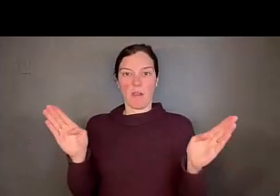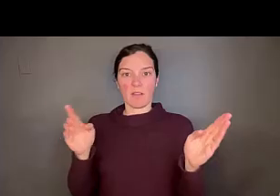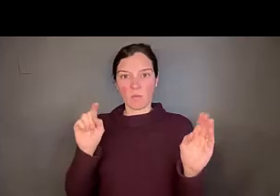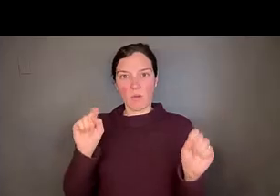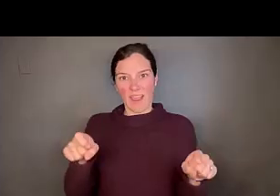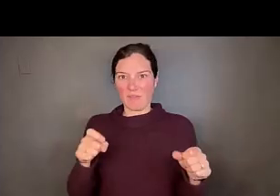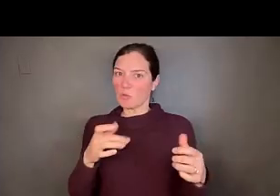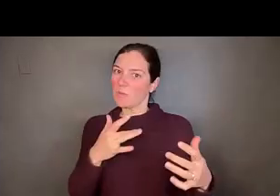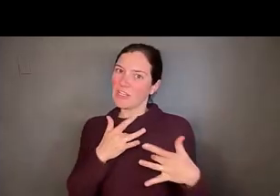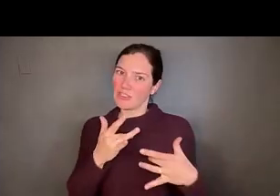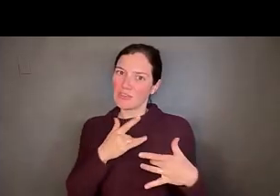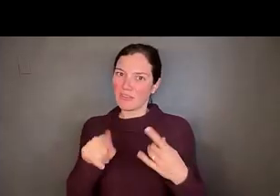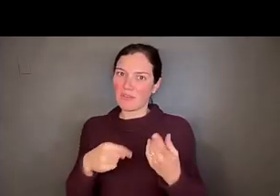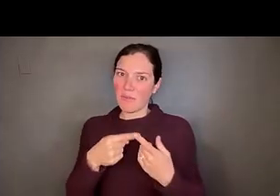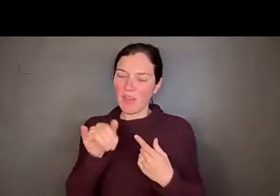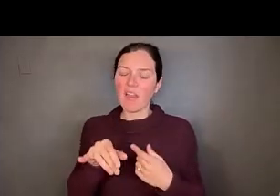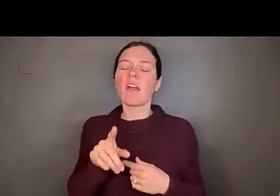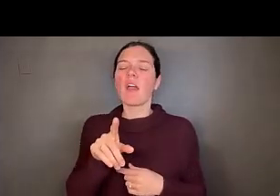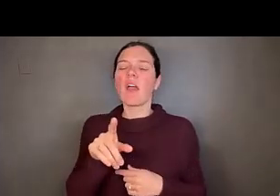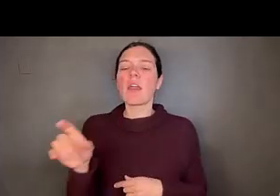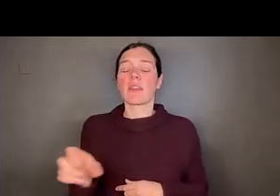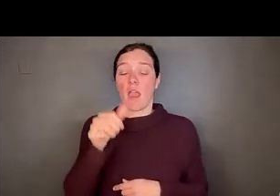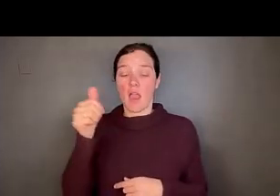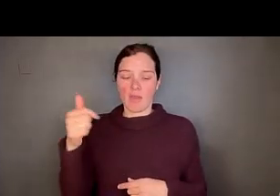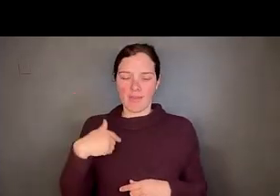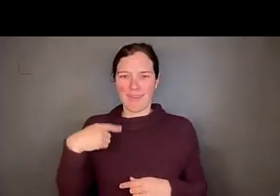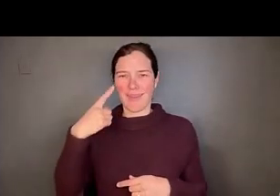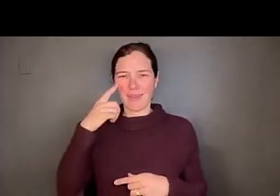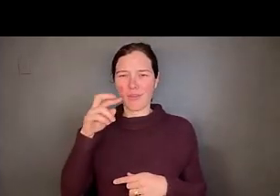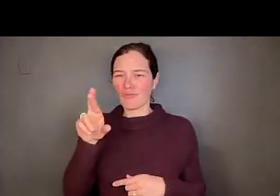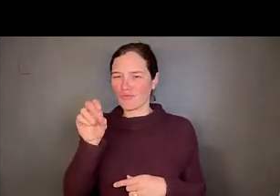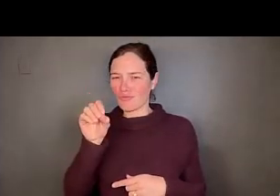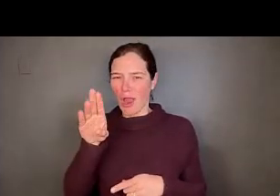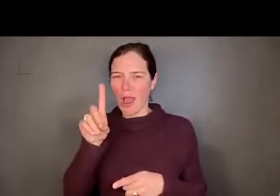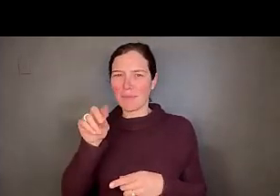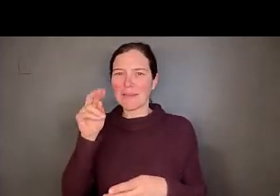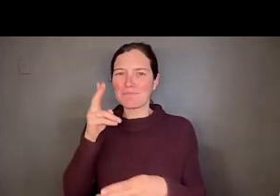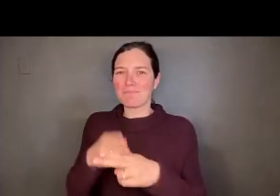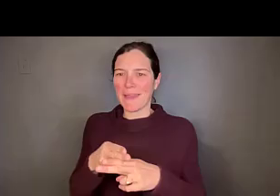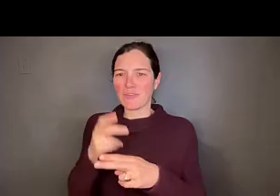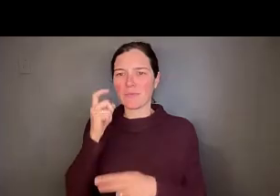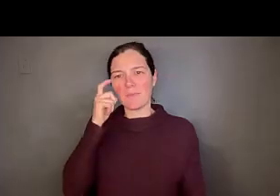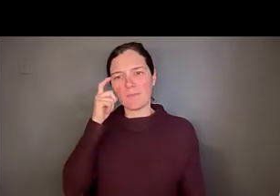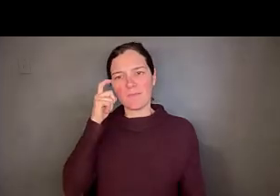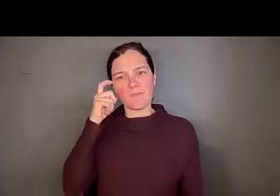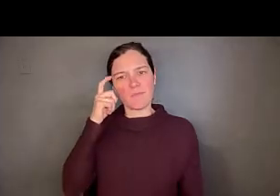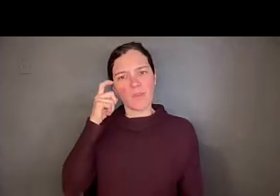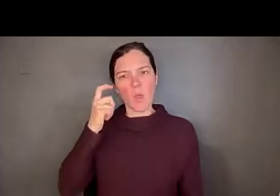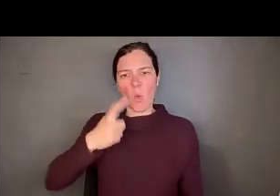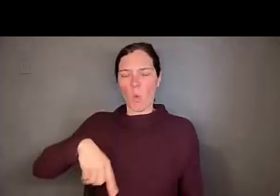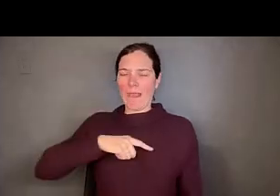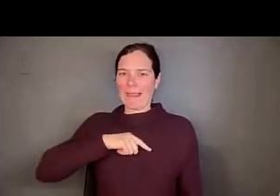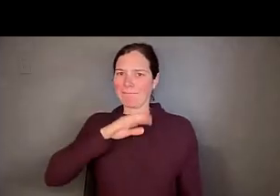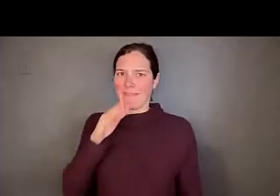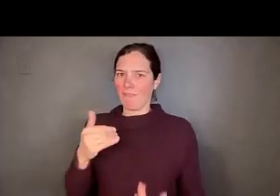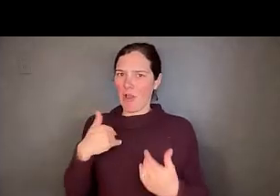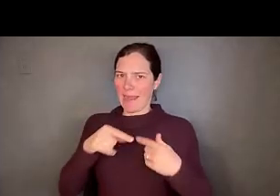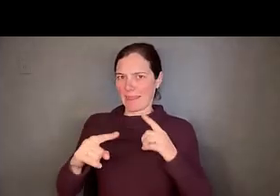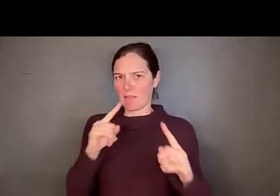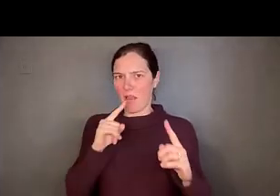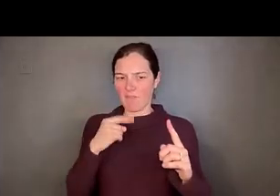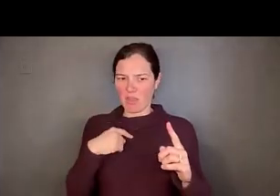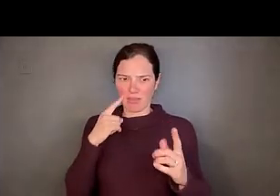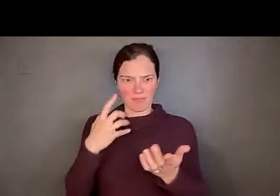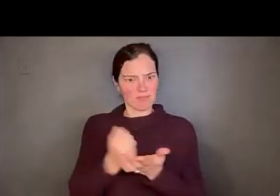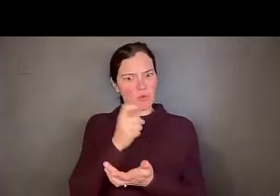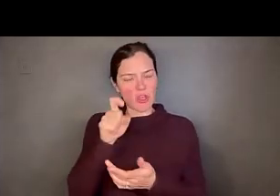have to be concerned. The other thing, which I think Rob touched on, and we've never had this conversation, and I think we should,